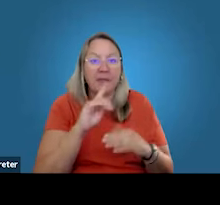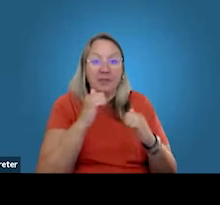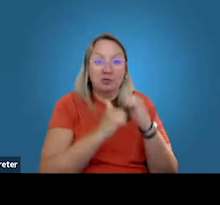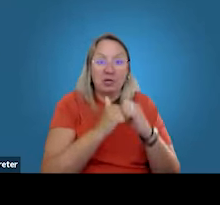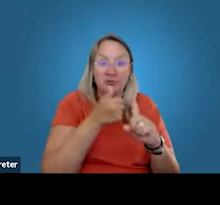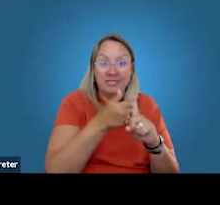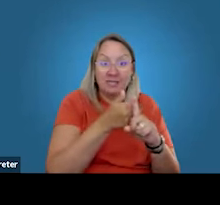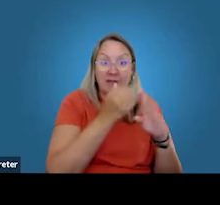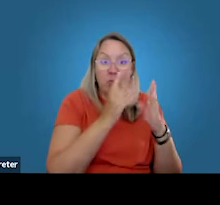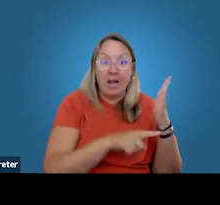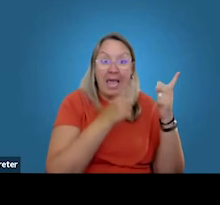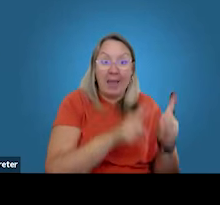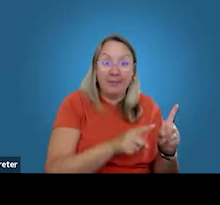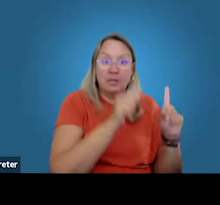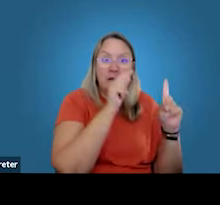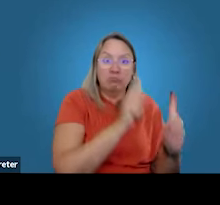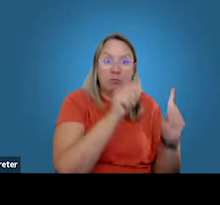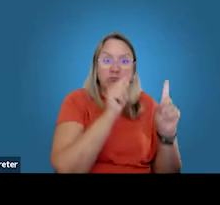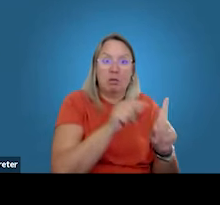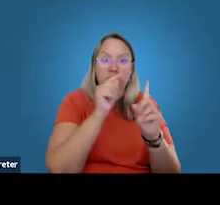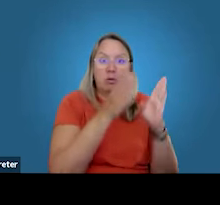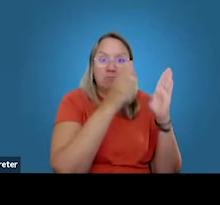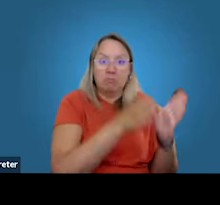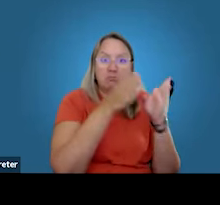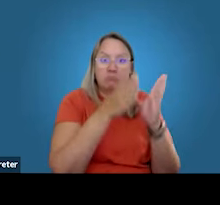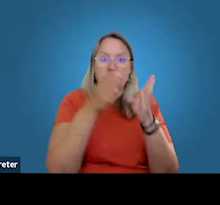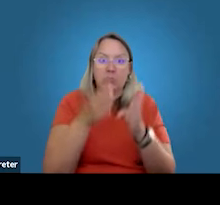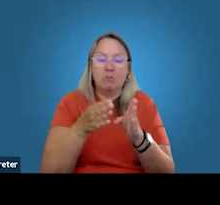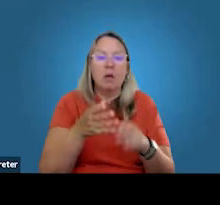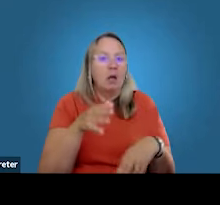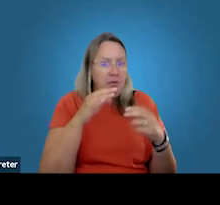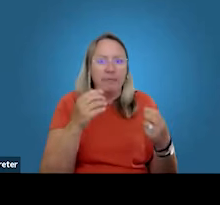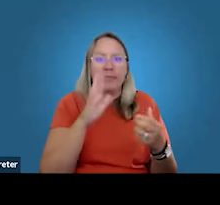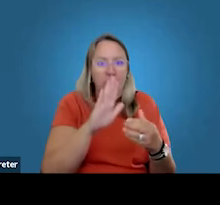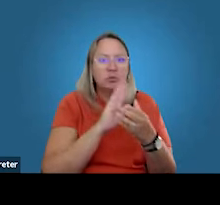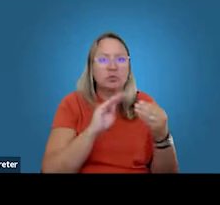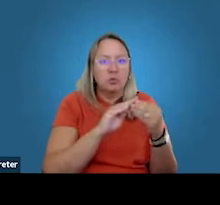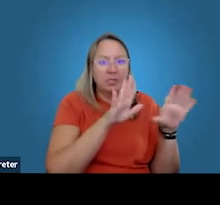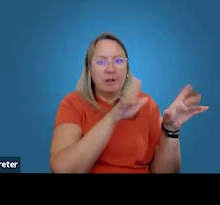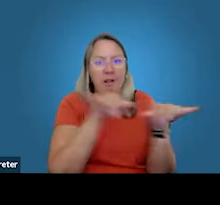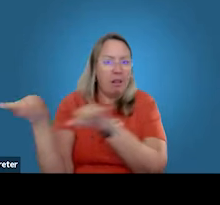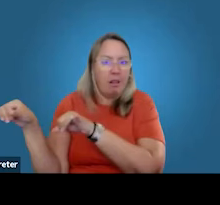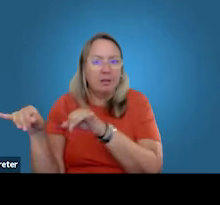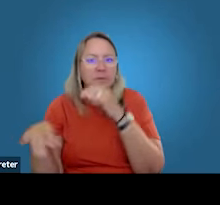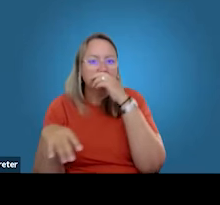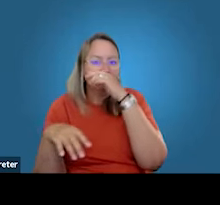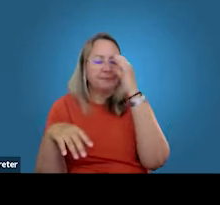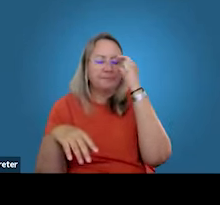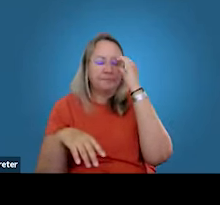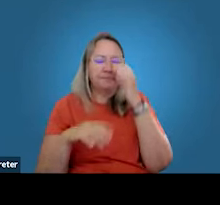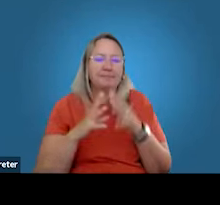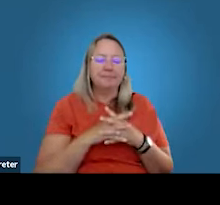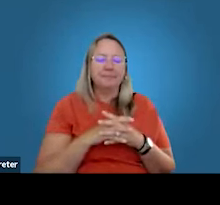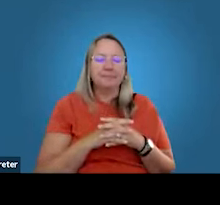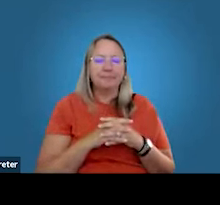what happens, a hero is challenged in some way, they go through a journey, they go through a number of different stages, they come to success at the end, is exactly the